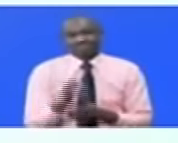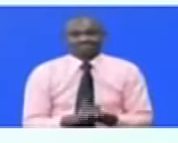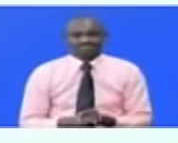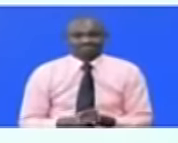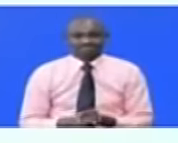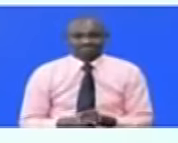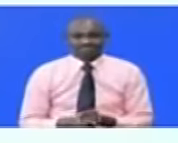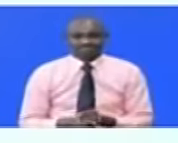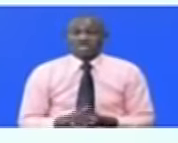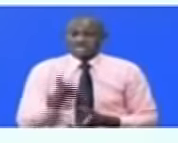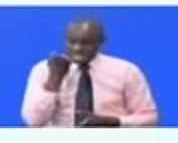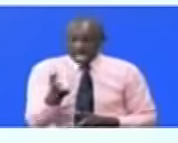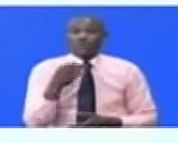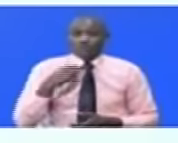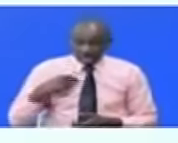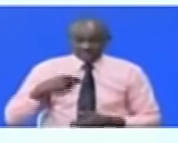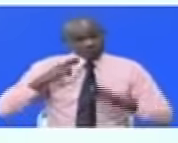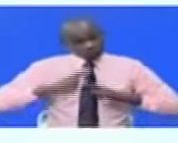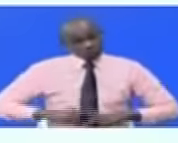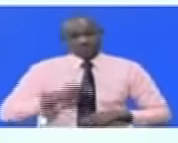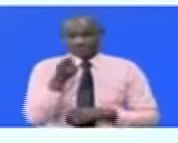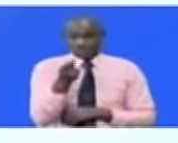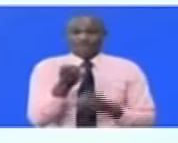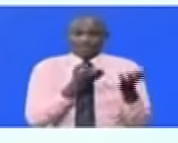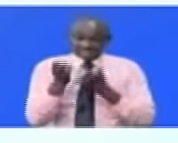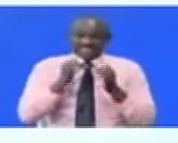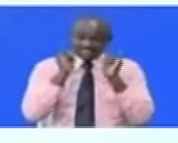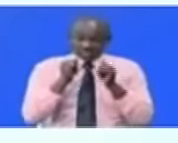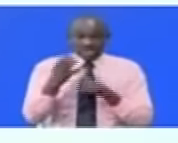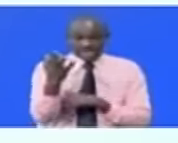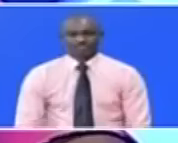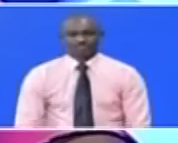Right, so we want to take another short commercial break. Business news is up next. Don't go away.